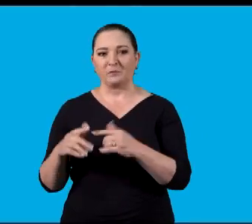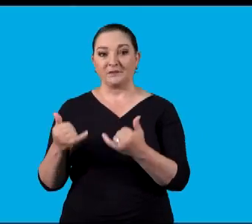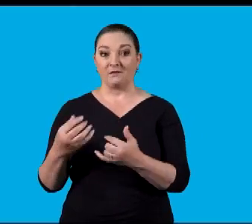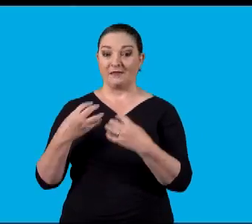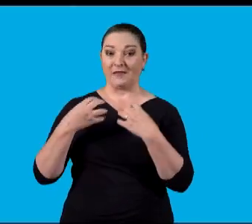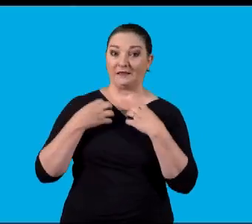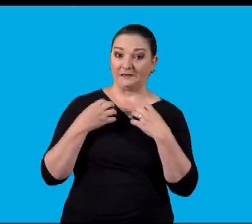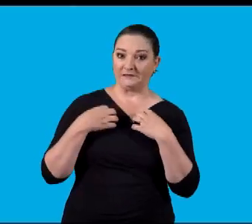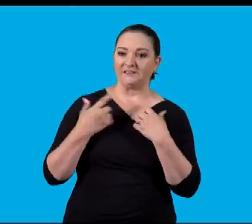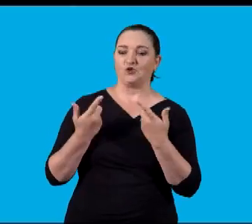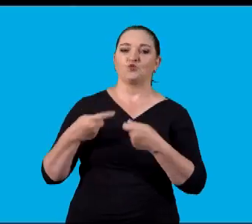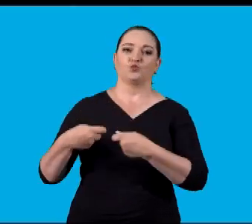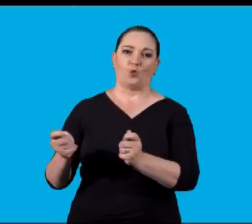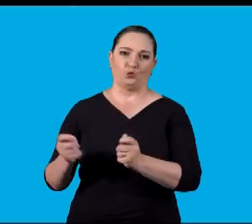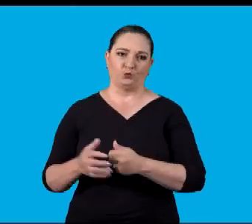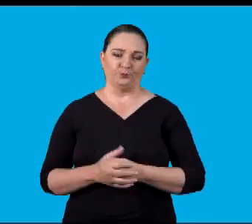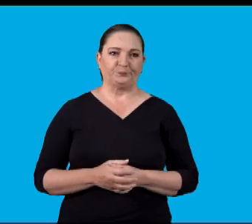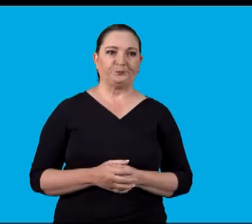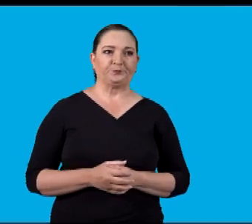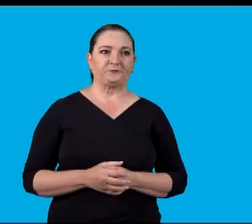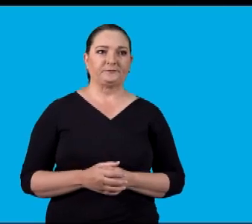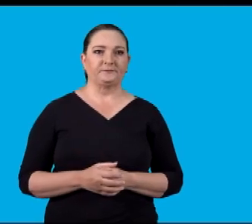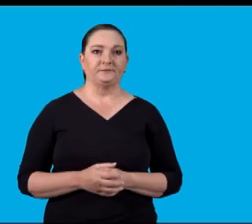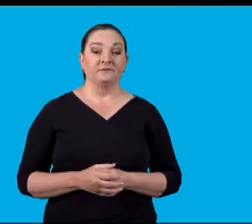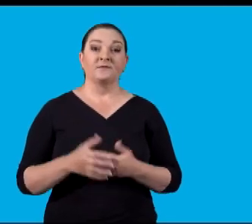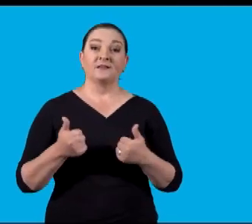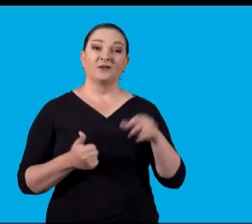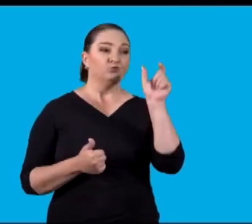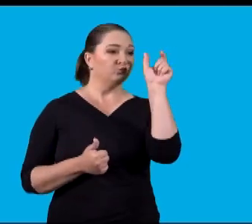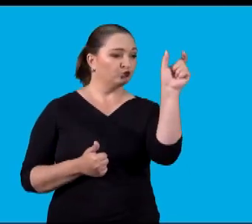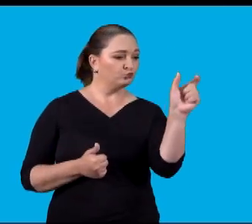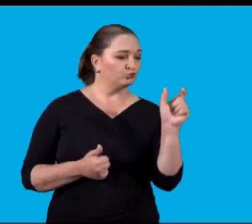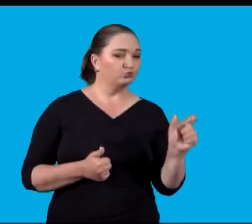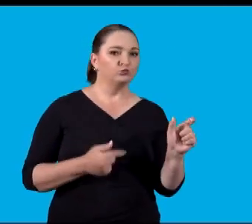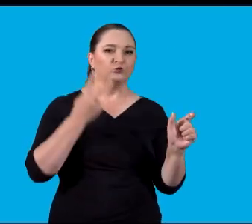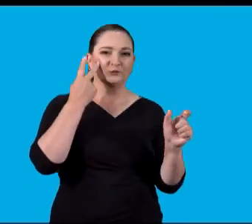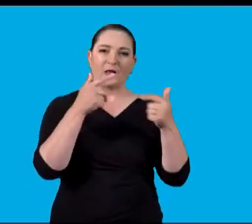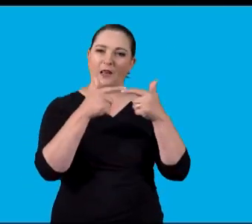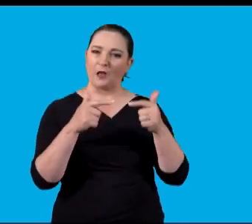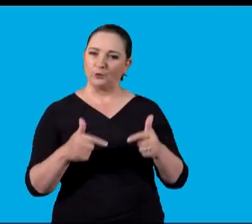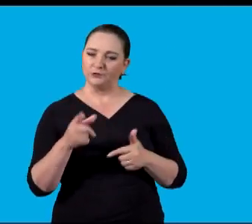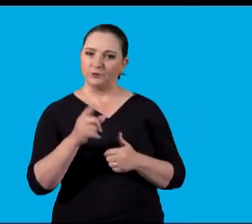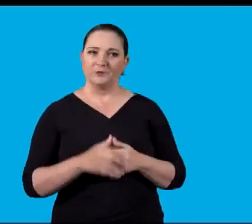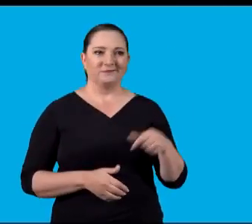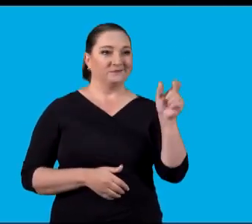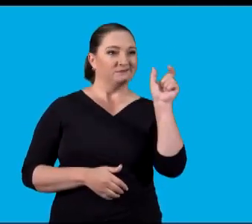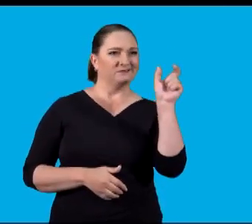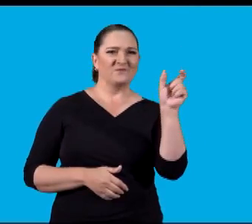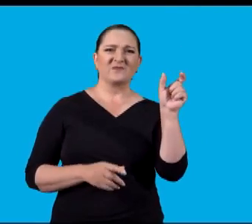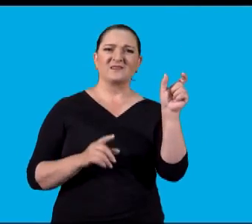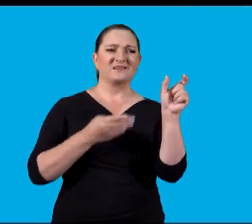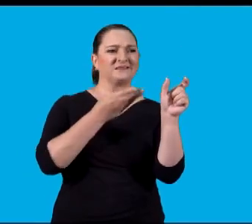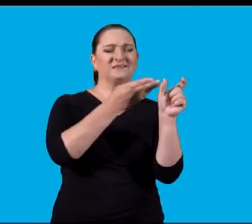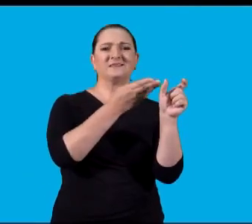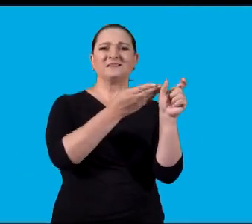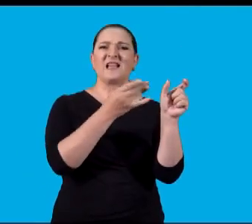an asset has been sold. Here are some keywords and language. What is a cash